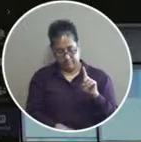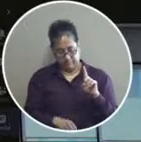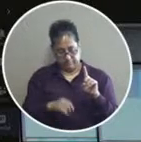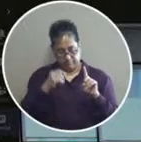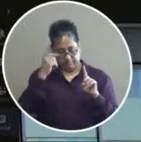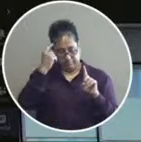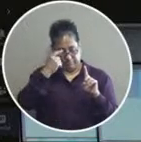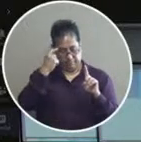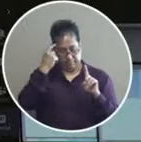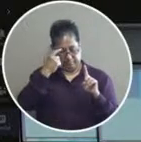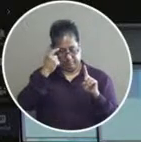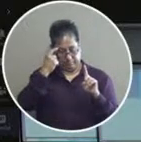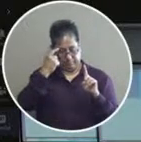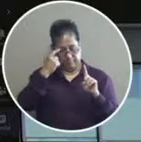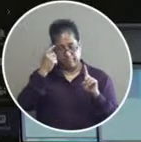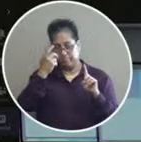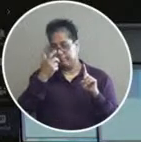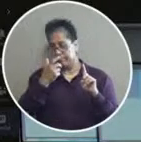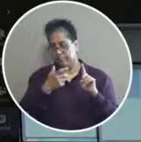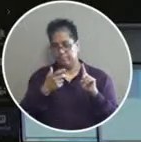I